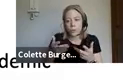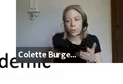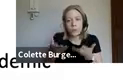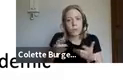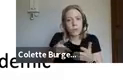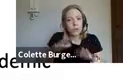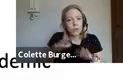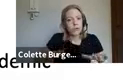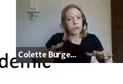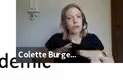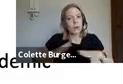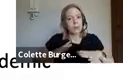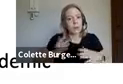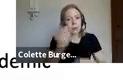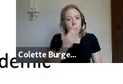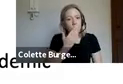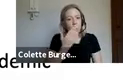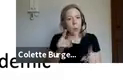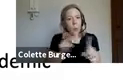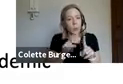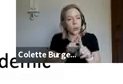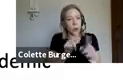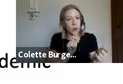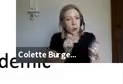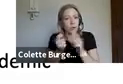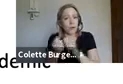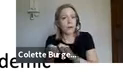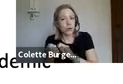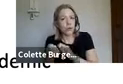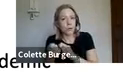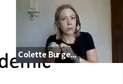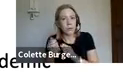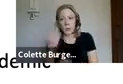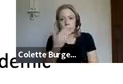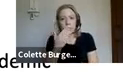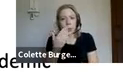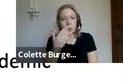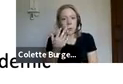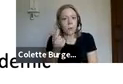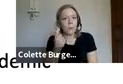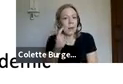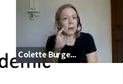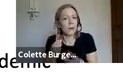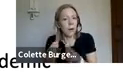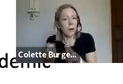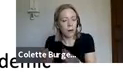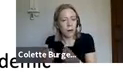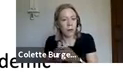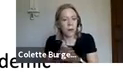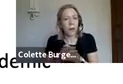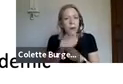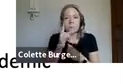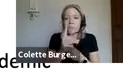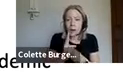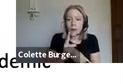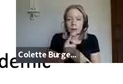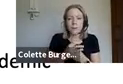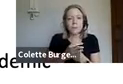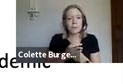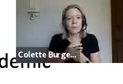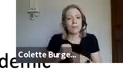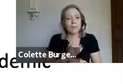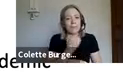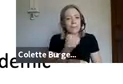way to make transition into school easier. But it turns out that for a number of reasons, this practice